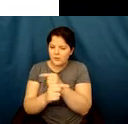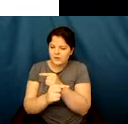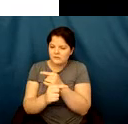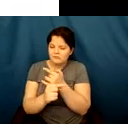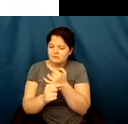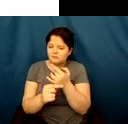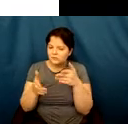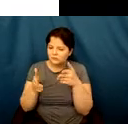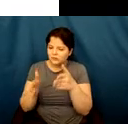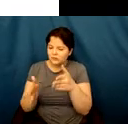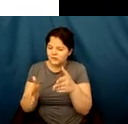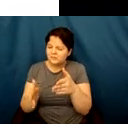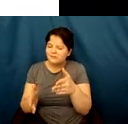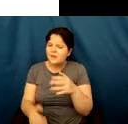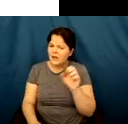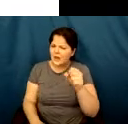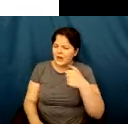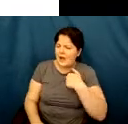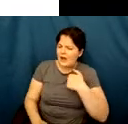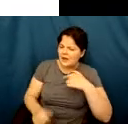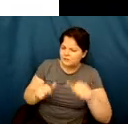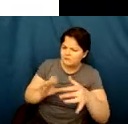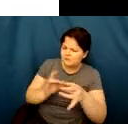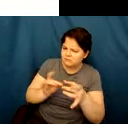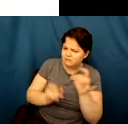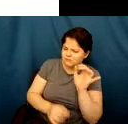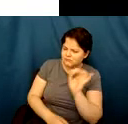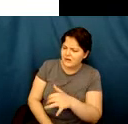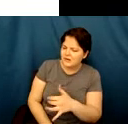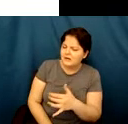Yeah, I can address that.